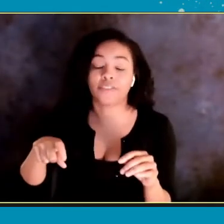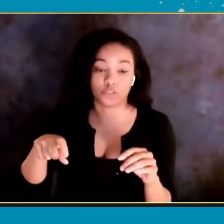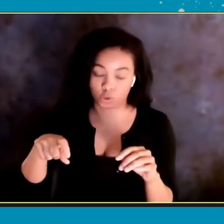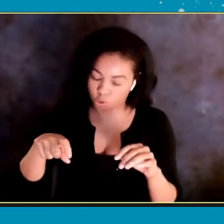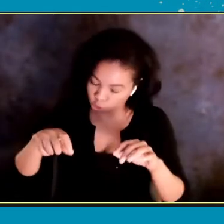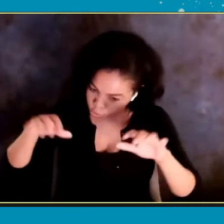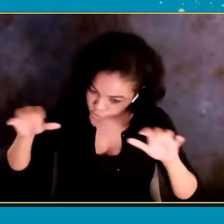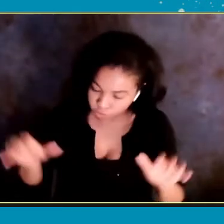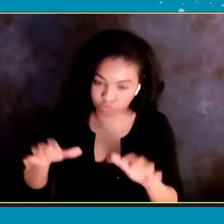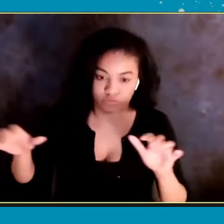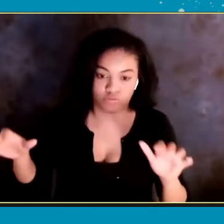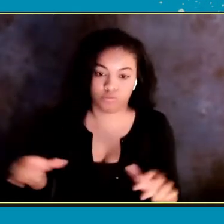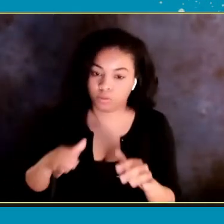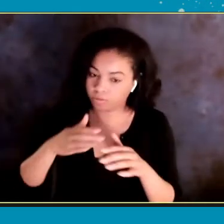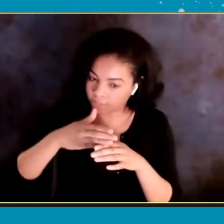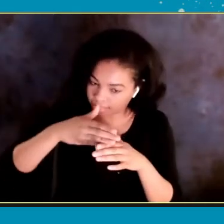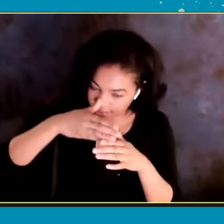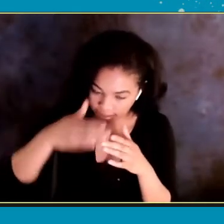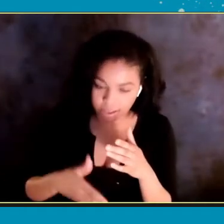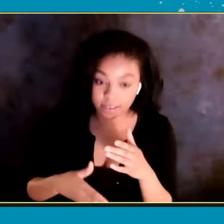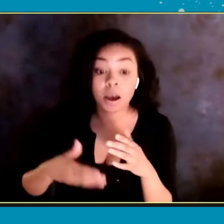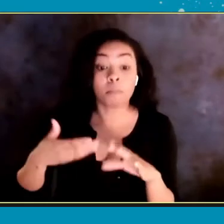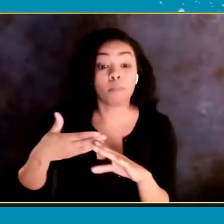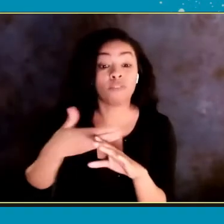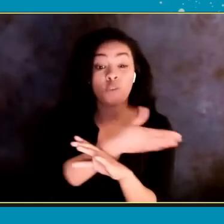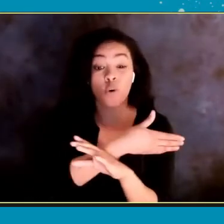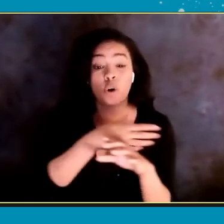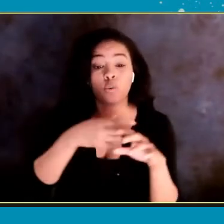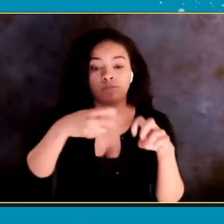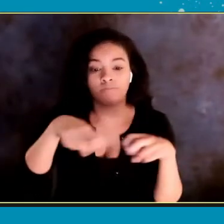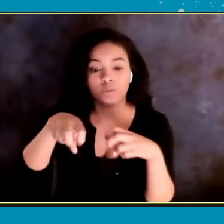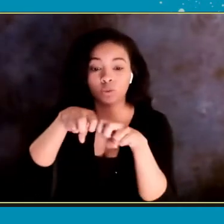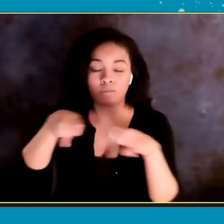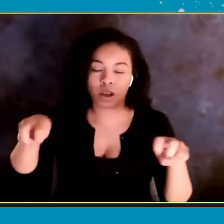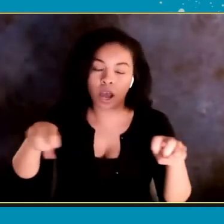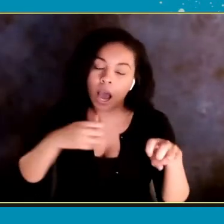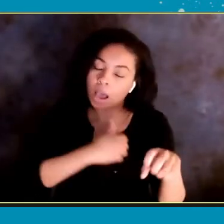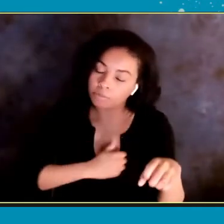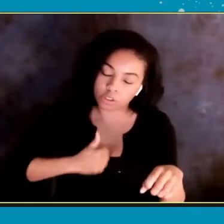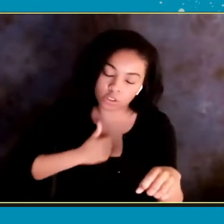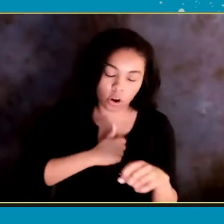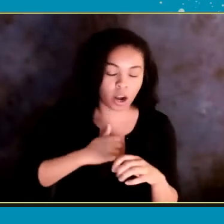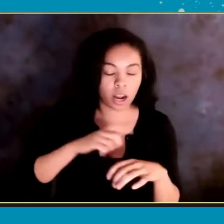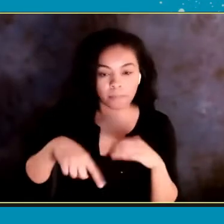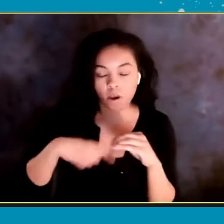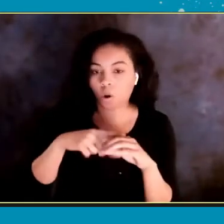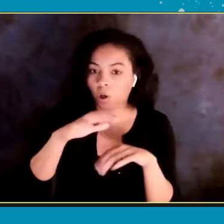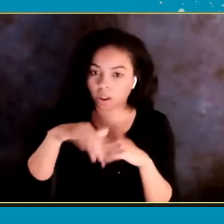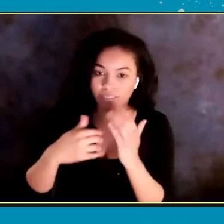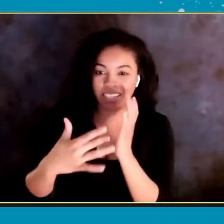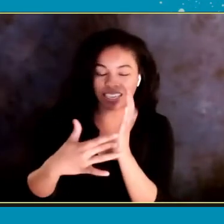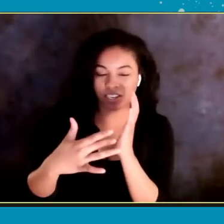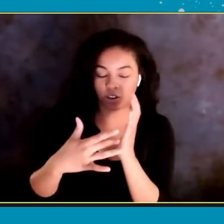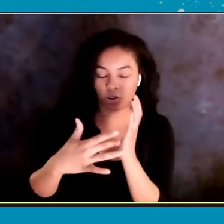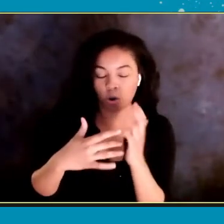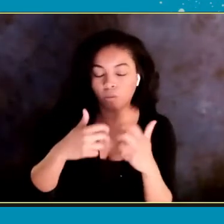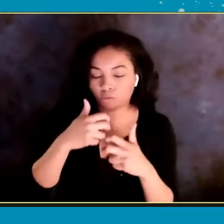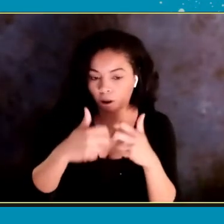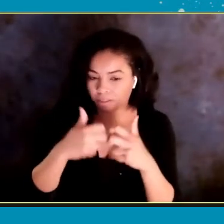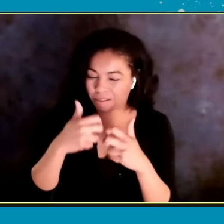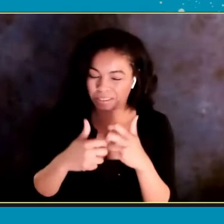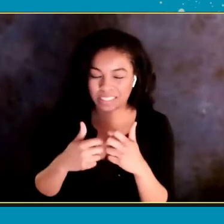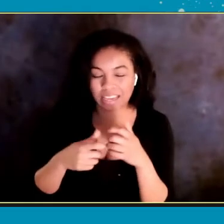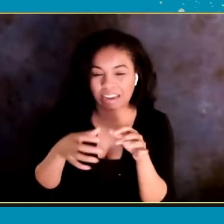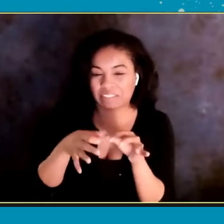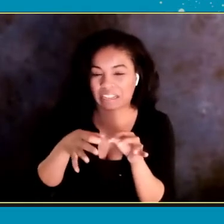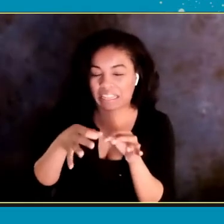done. Before we hear from our panelists, and I apologize for our technical difficulties that had us starting a little bit later than we'd like, and I